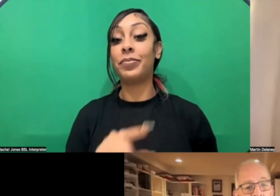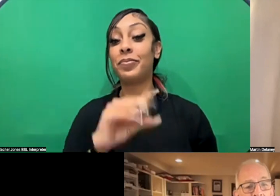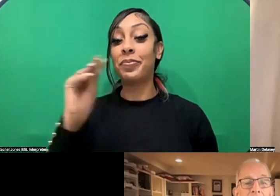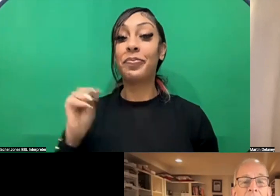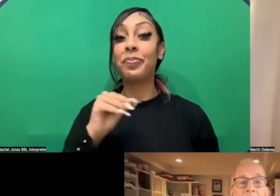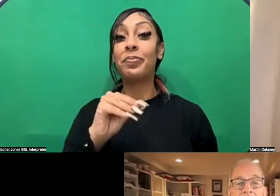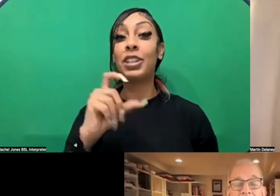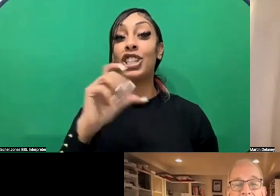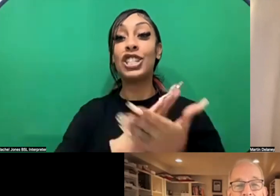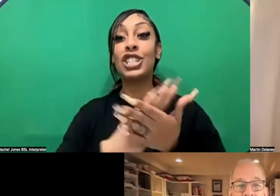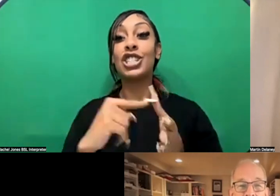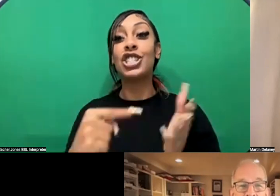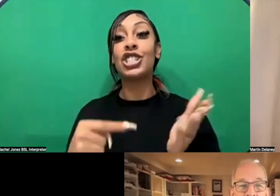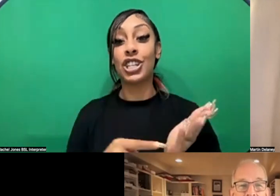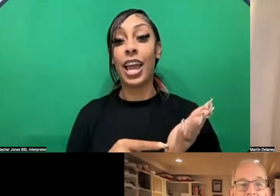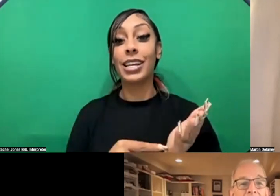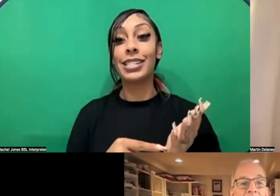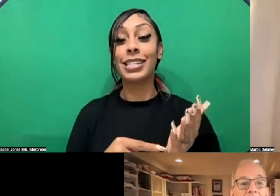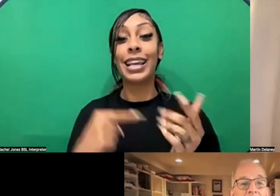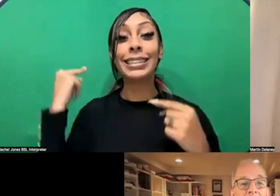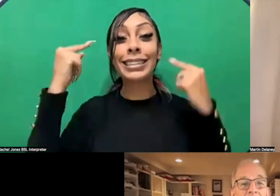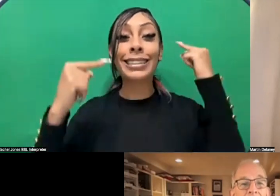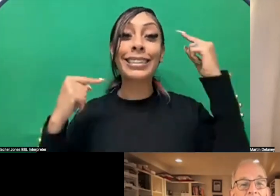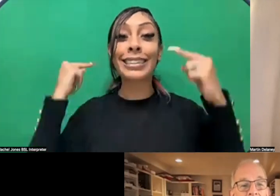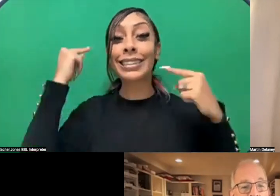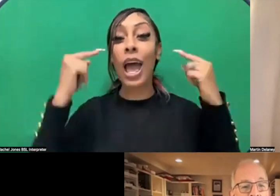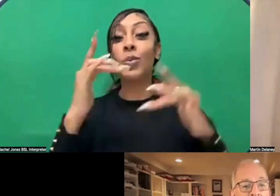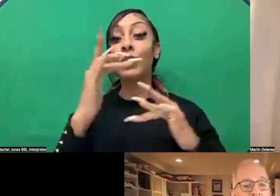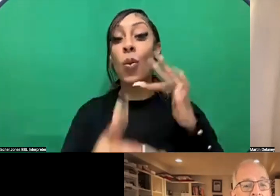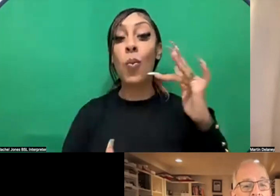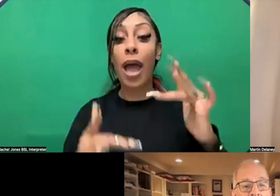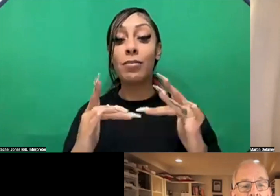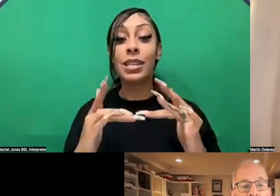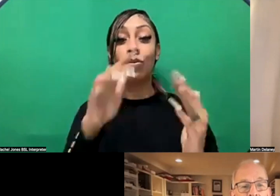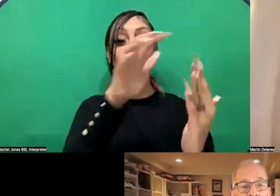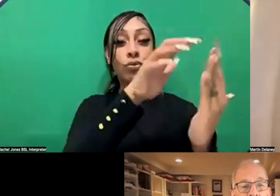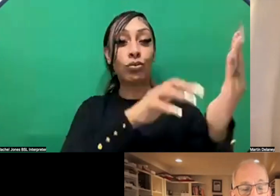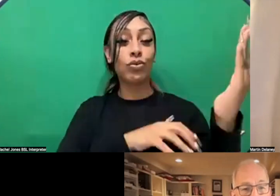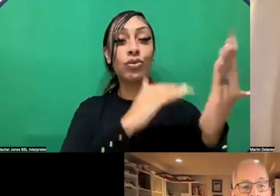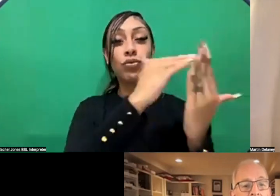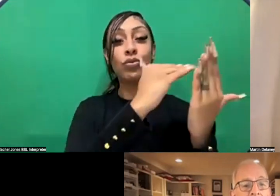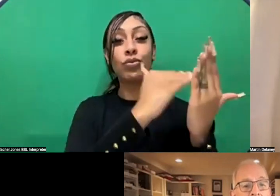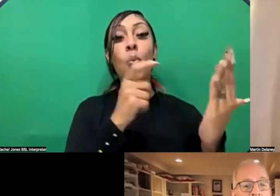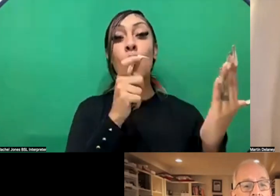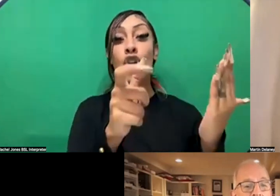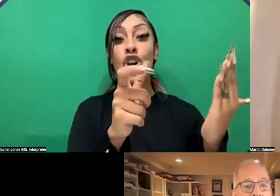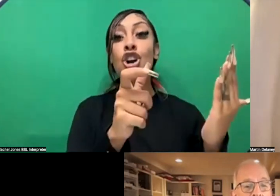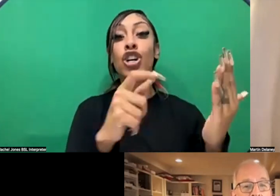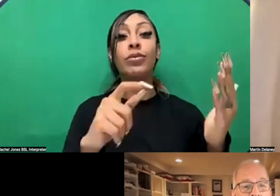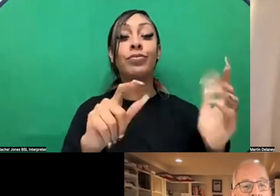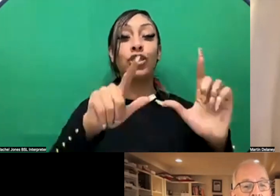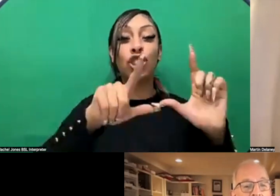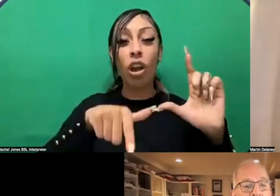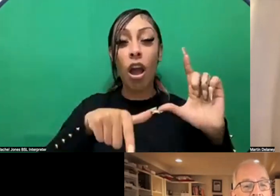from the Sound on Sound website, which is a glossary of music technology terms. So if that's just gone into the chat